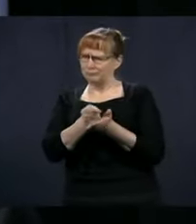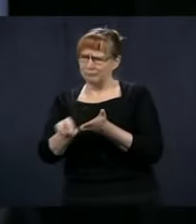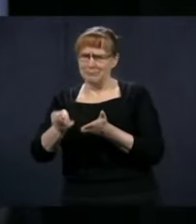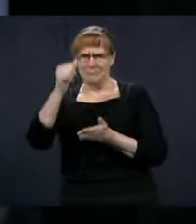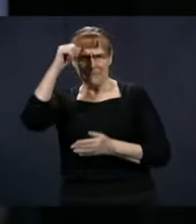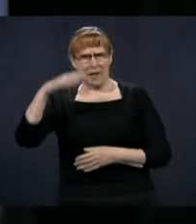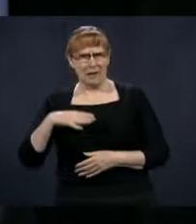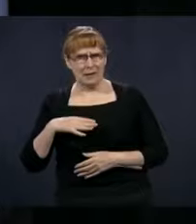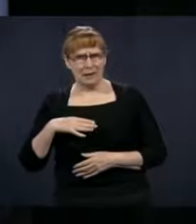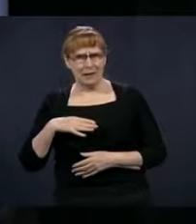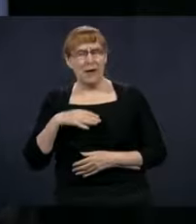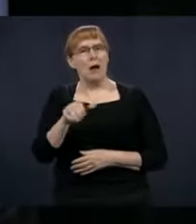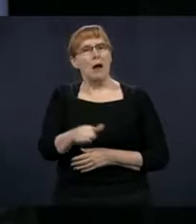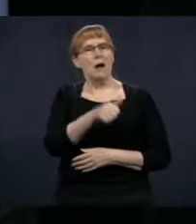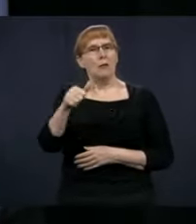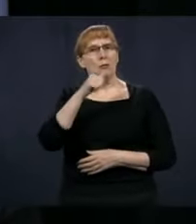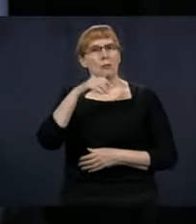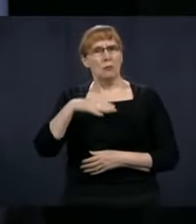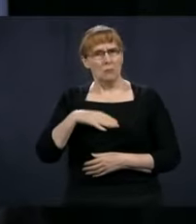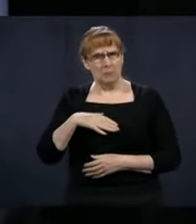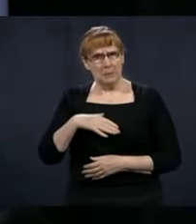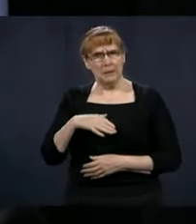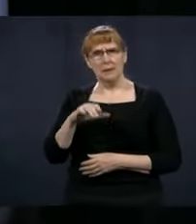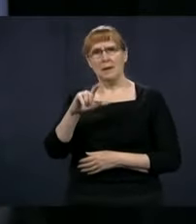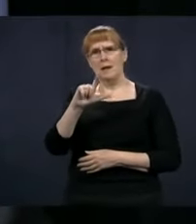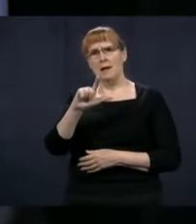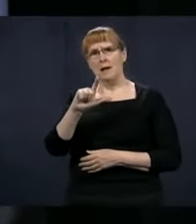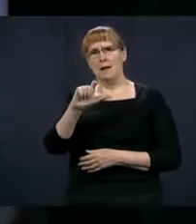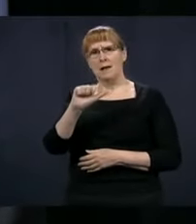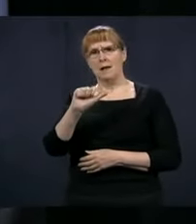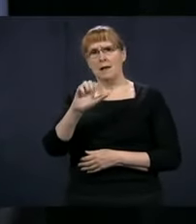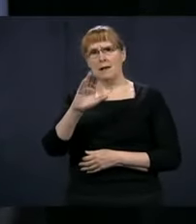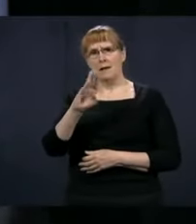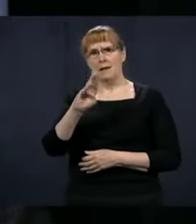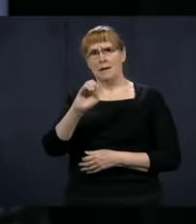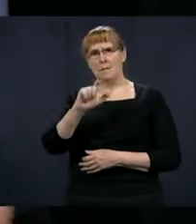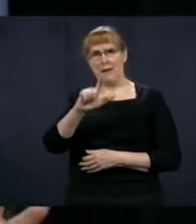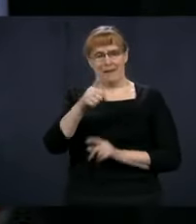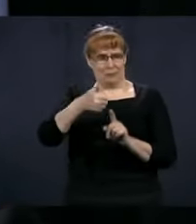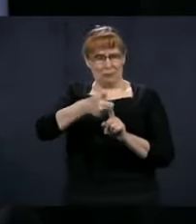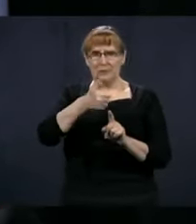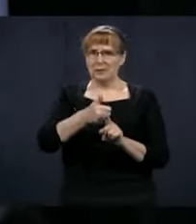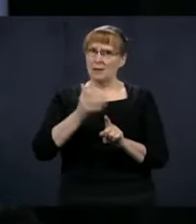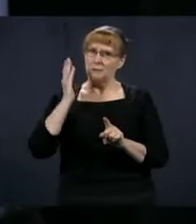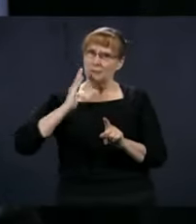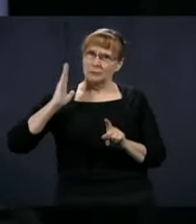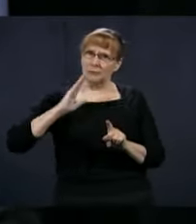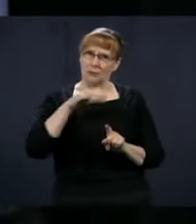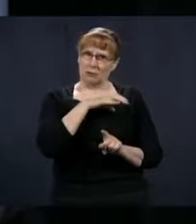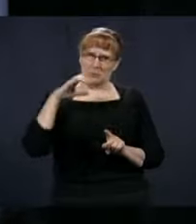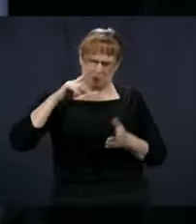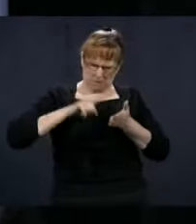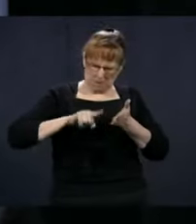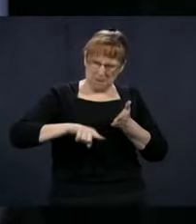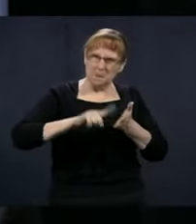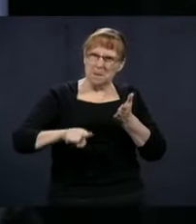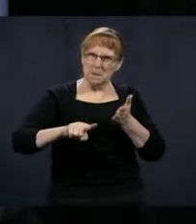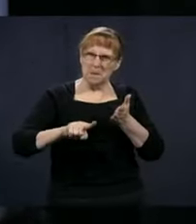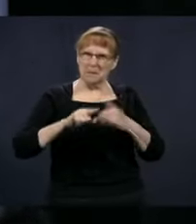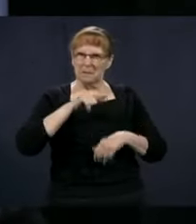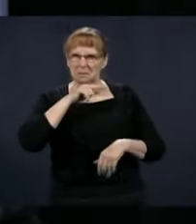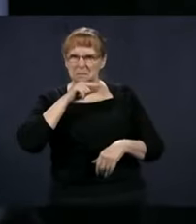Charbonneau Commission, that is checking everything to make sure that never in Quebec we go back